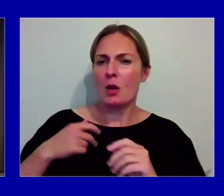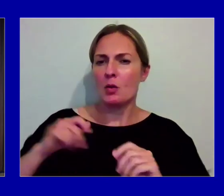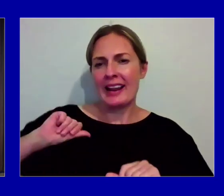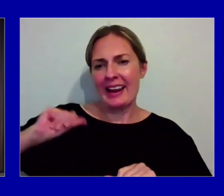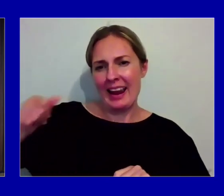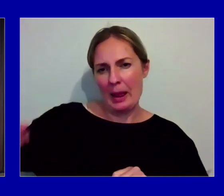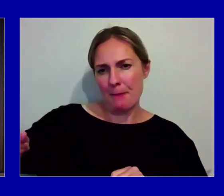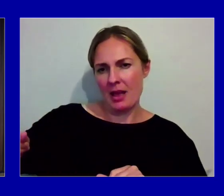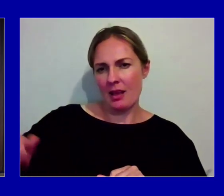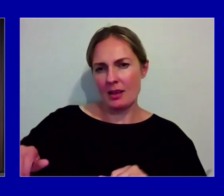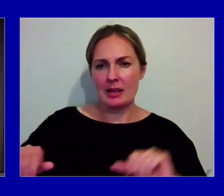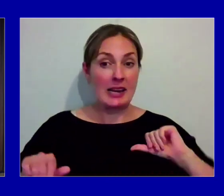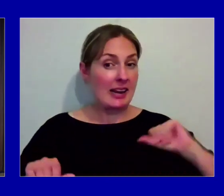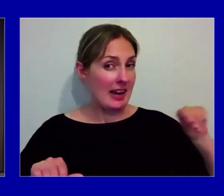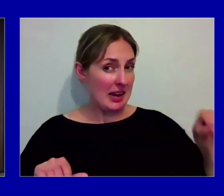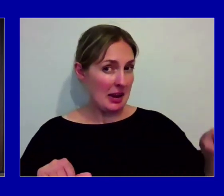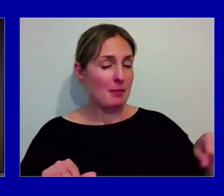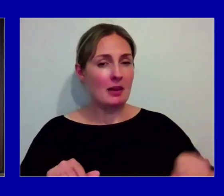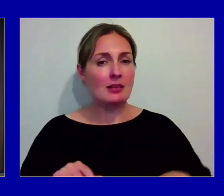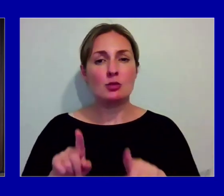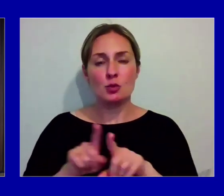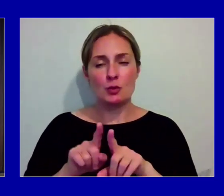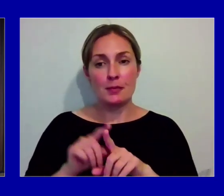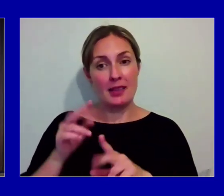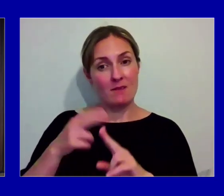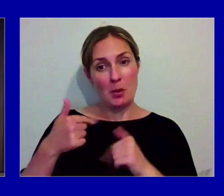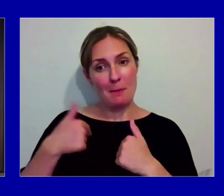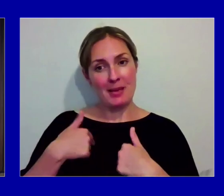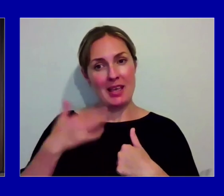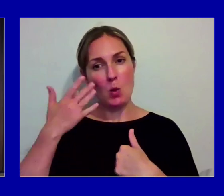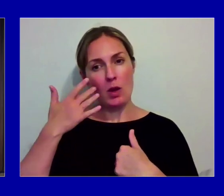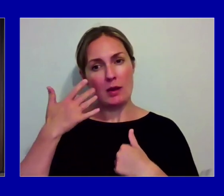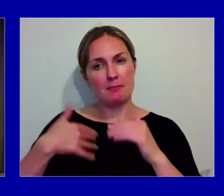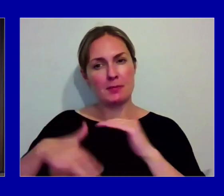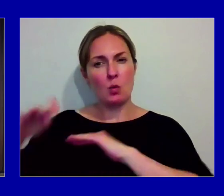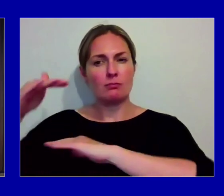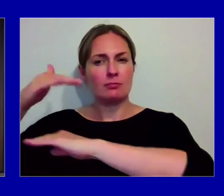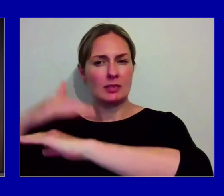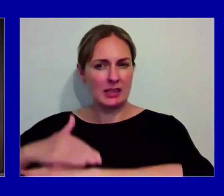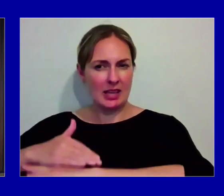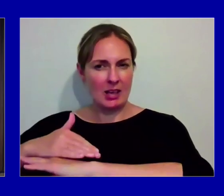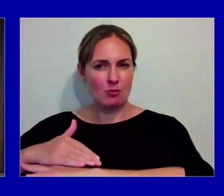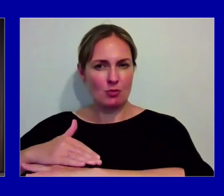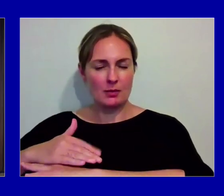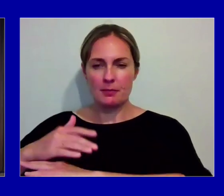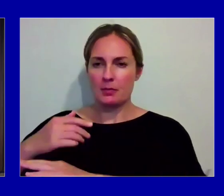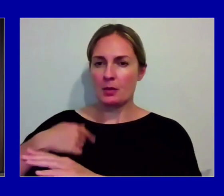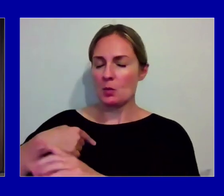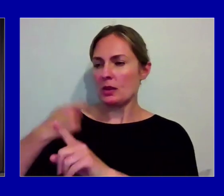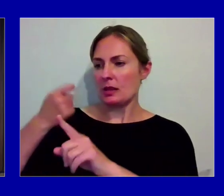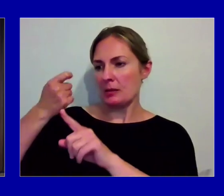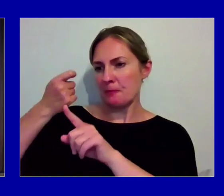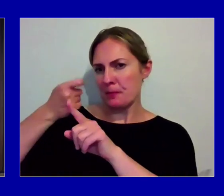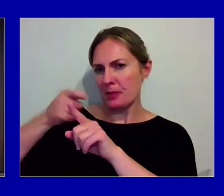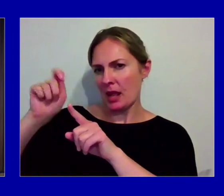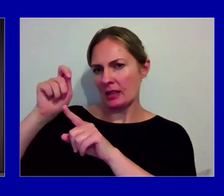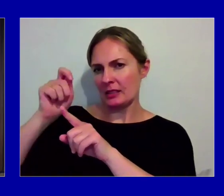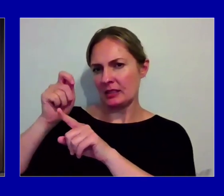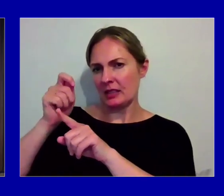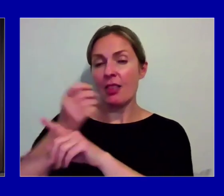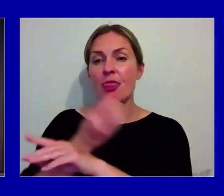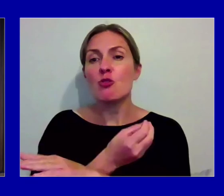for me, when I'm out on country and we like that first, um, patch of grass or area, it,